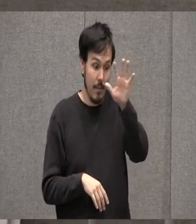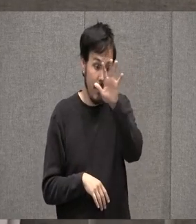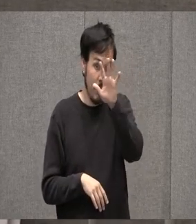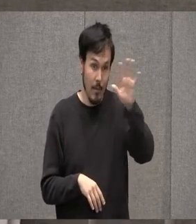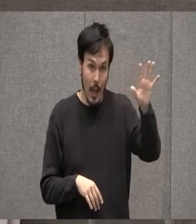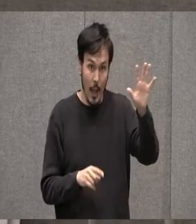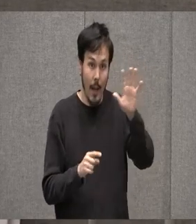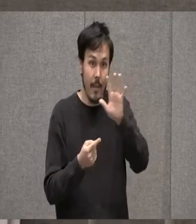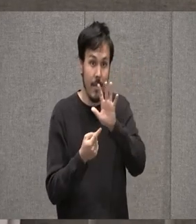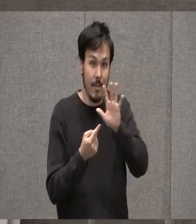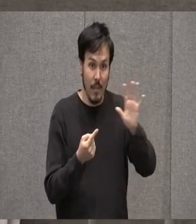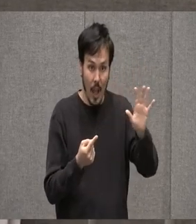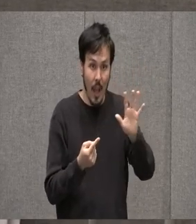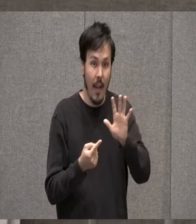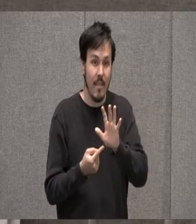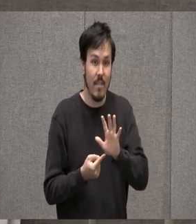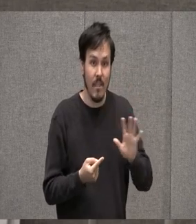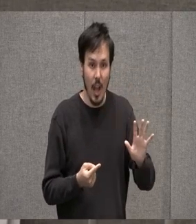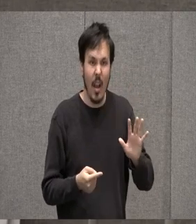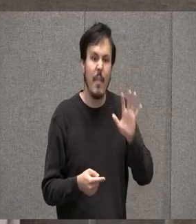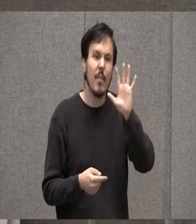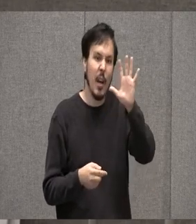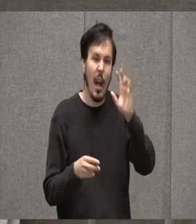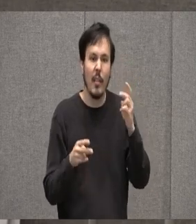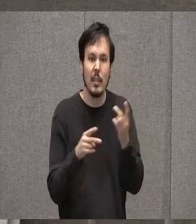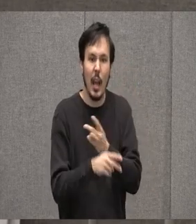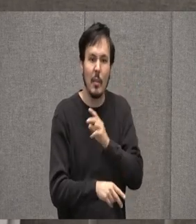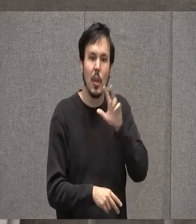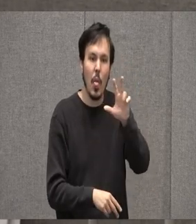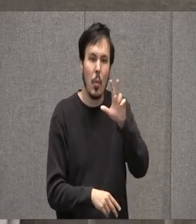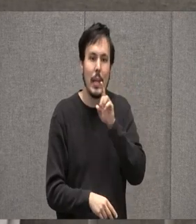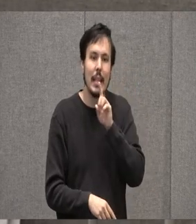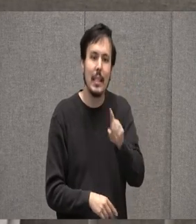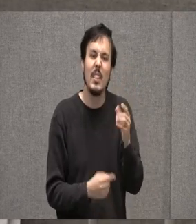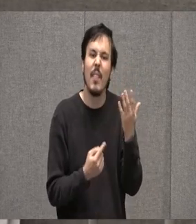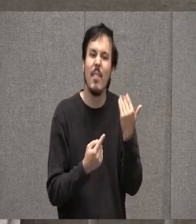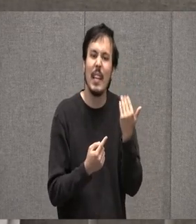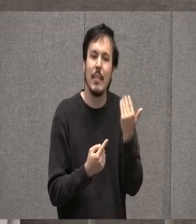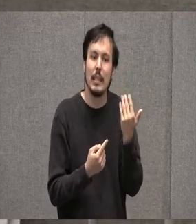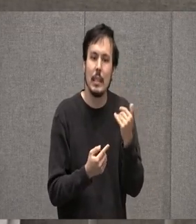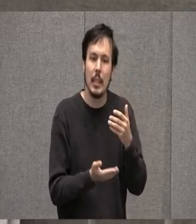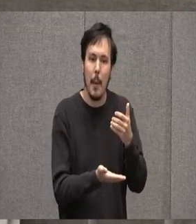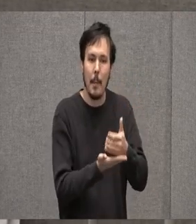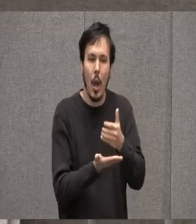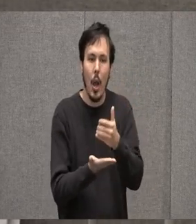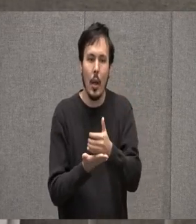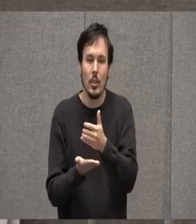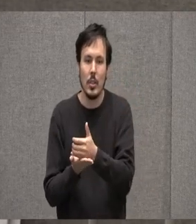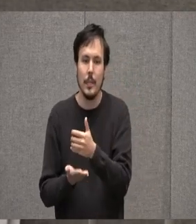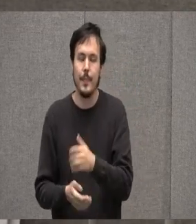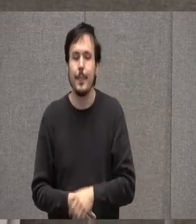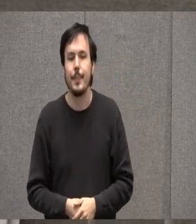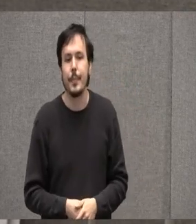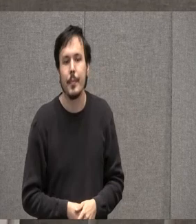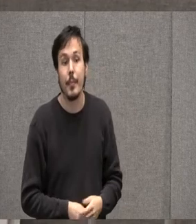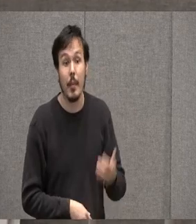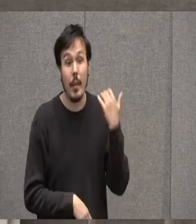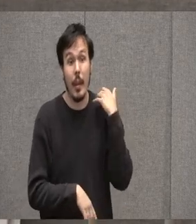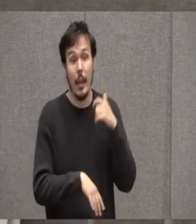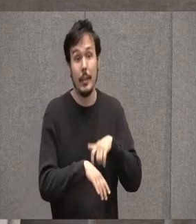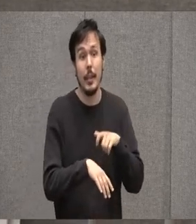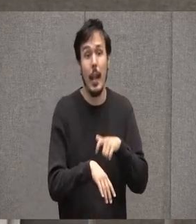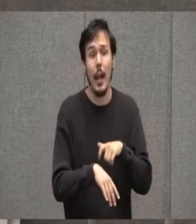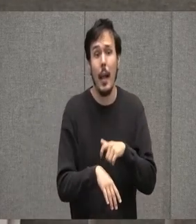5, 5, 5, or 5 times 3 is 15 pots. I left you last time